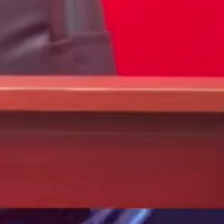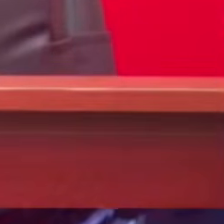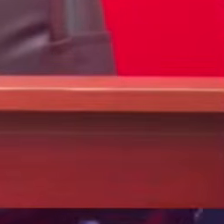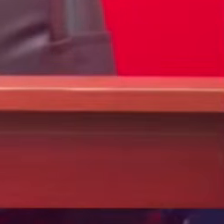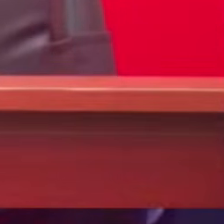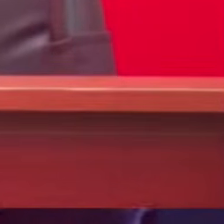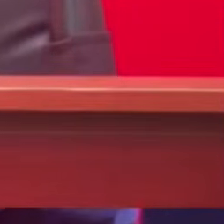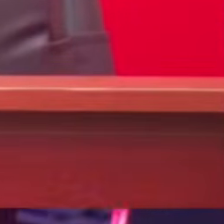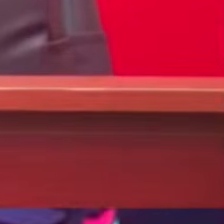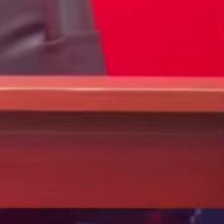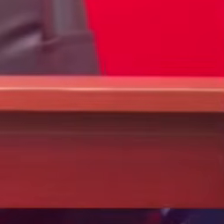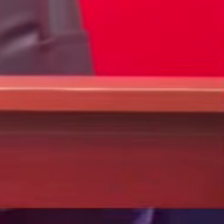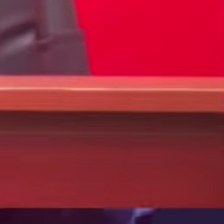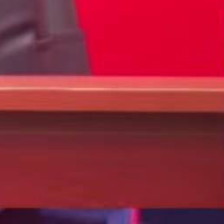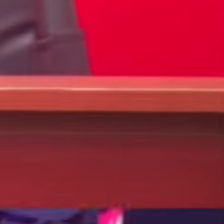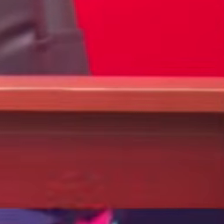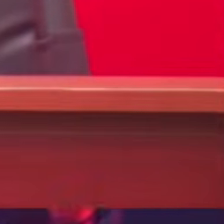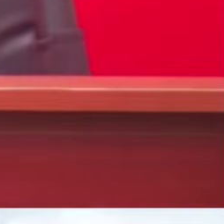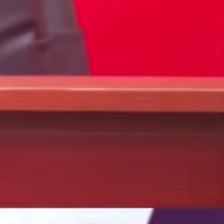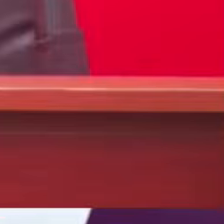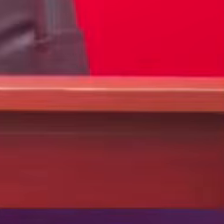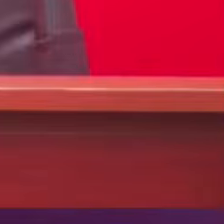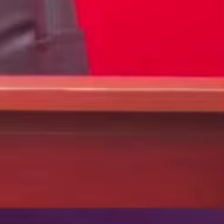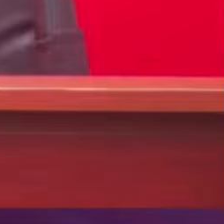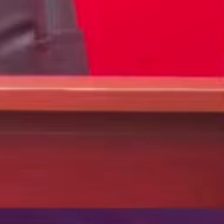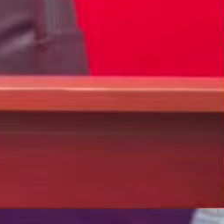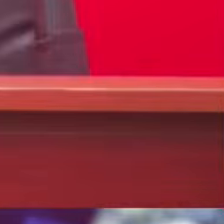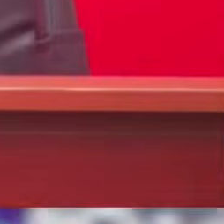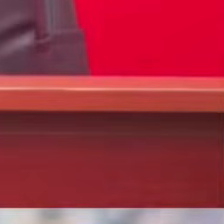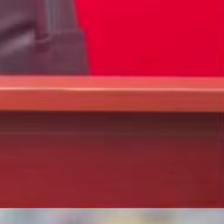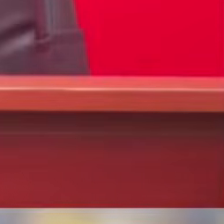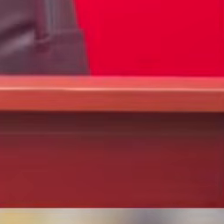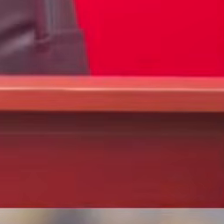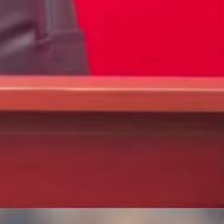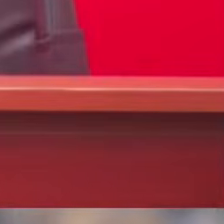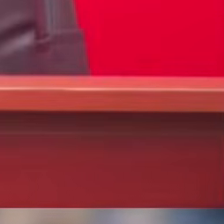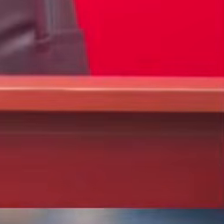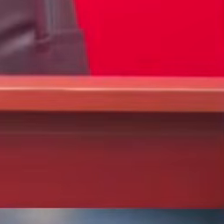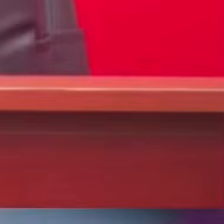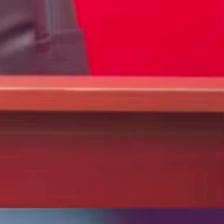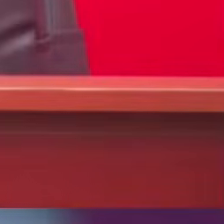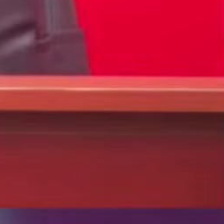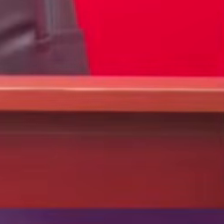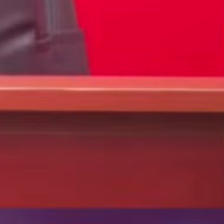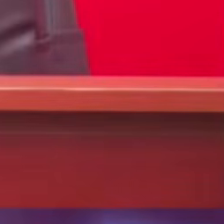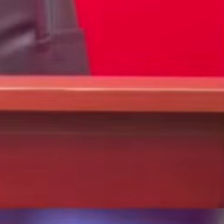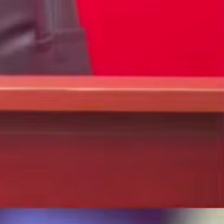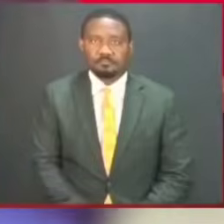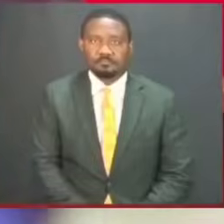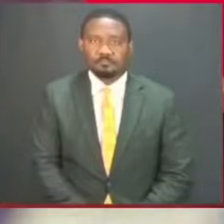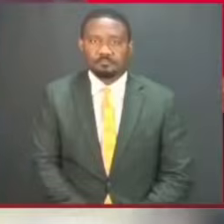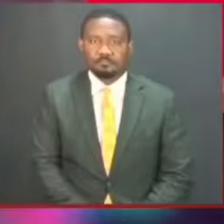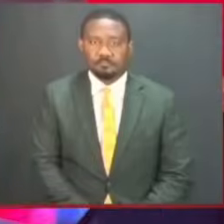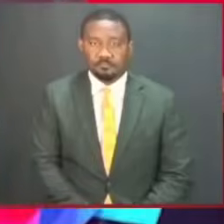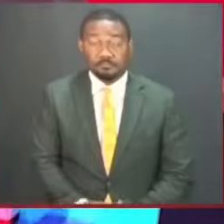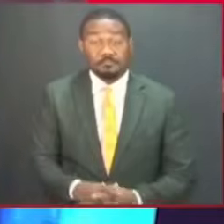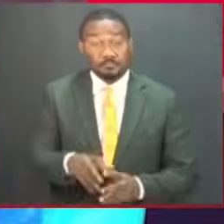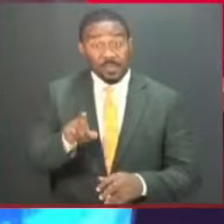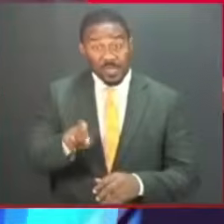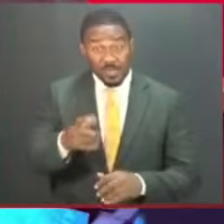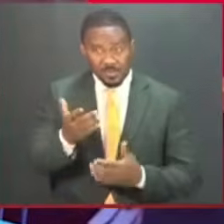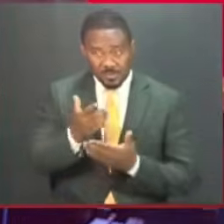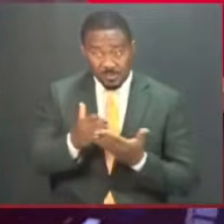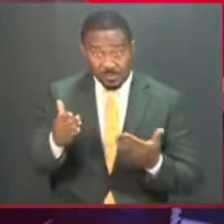And so we need to have somebody who will come with full report